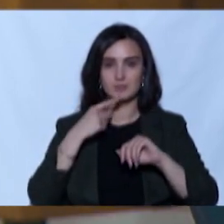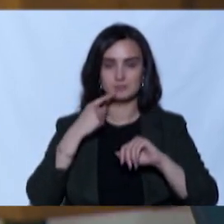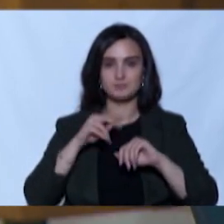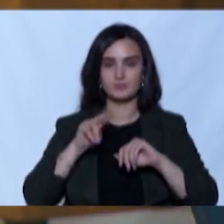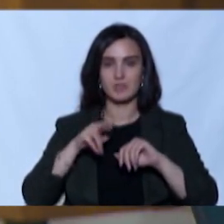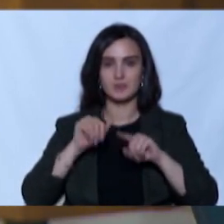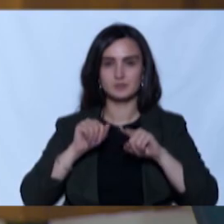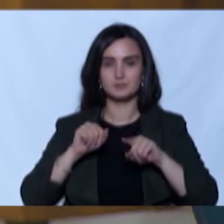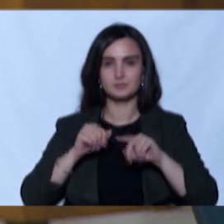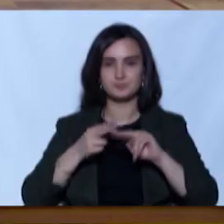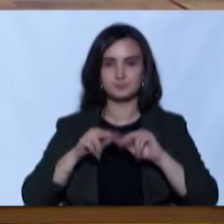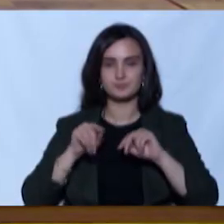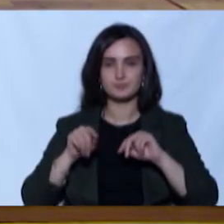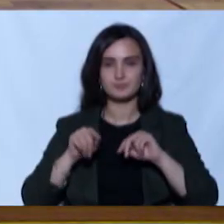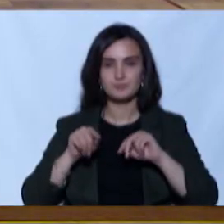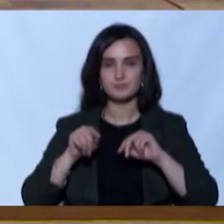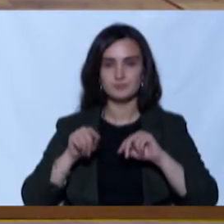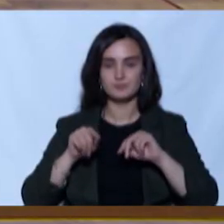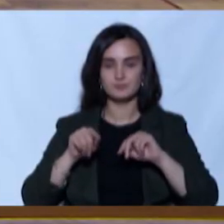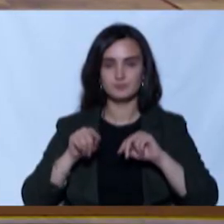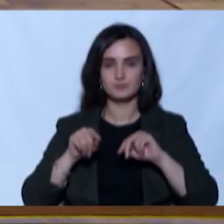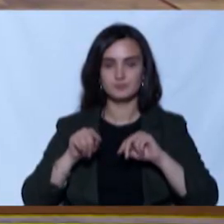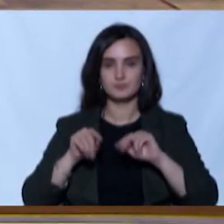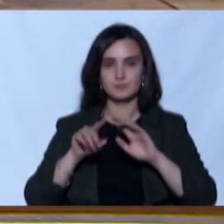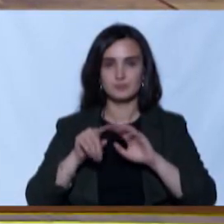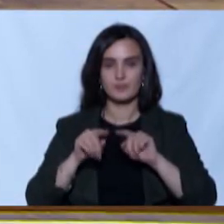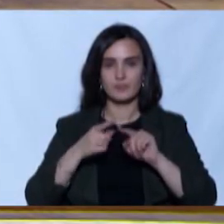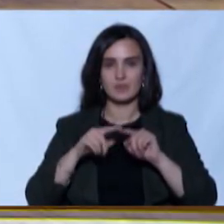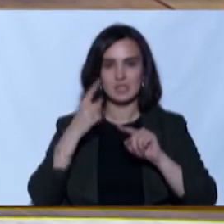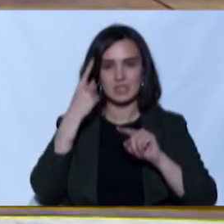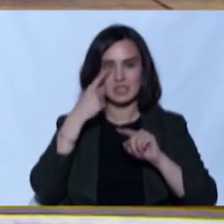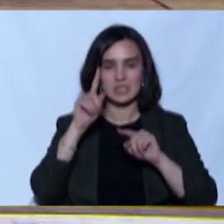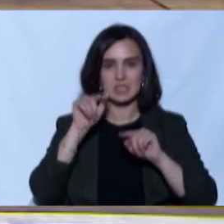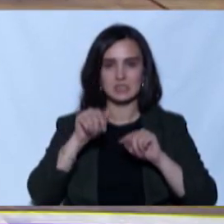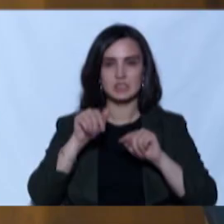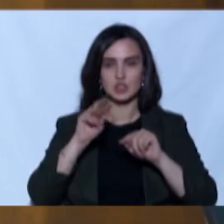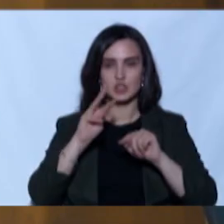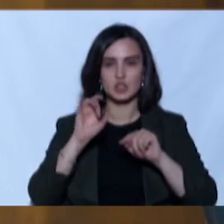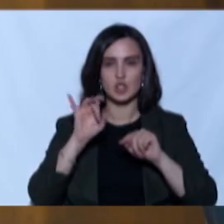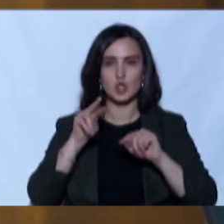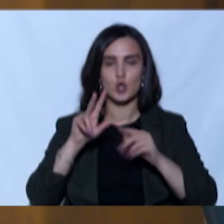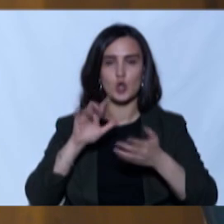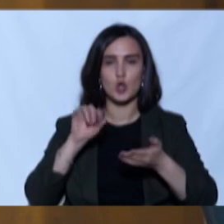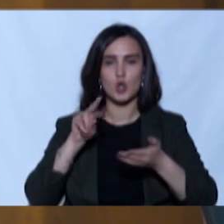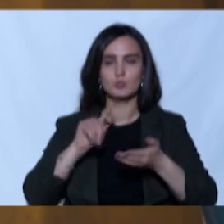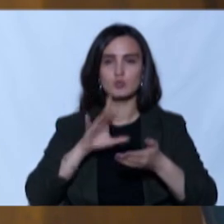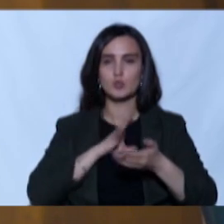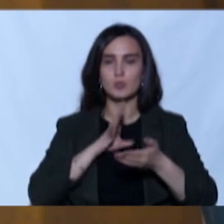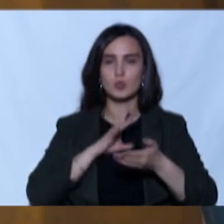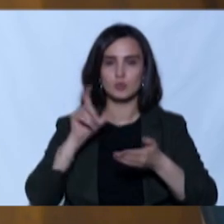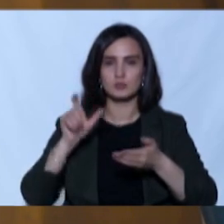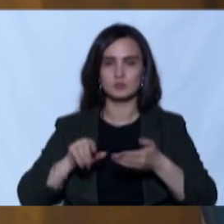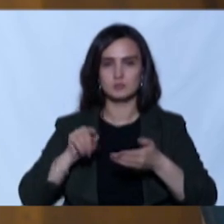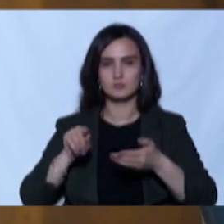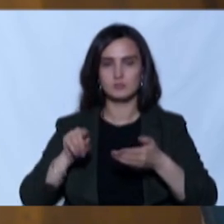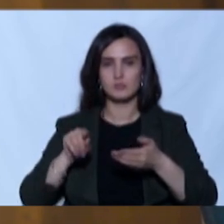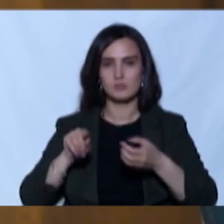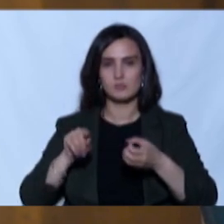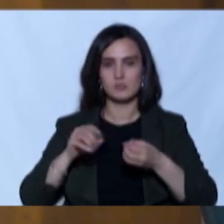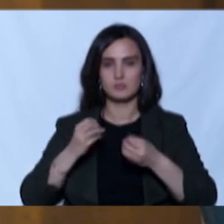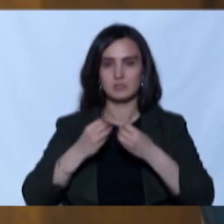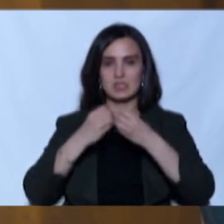and it's almost as if Doyle chose and created Sherlock Holmes to be the light in